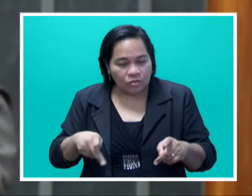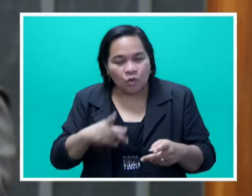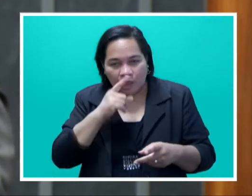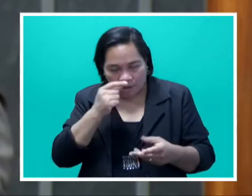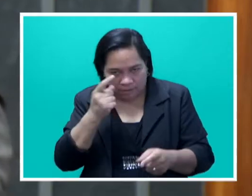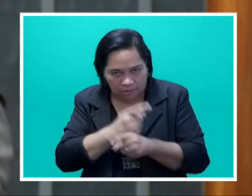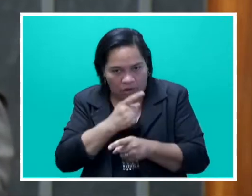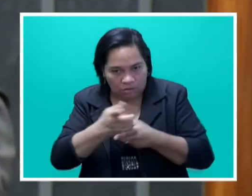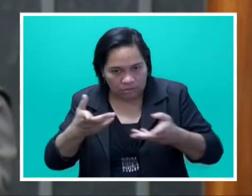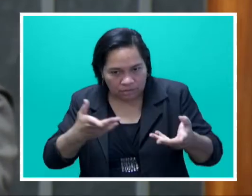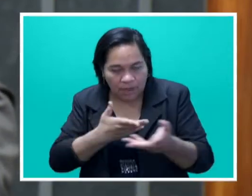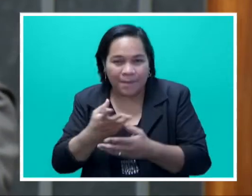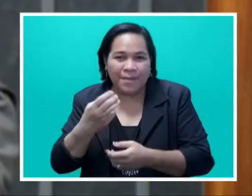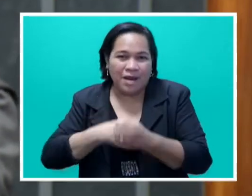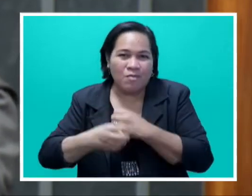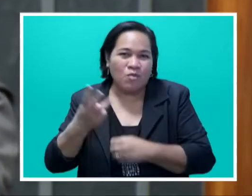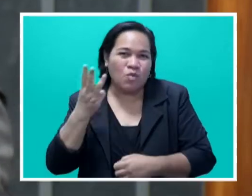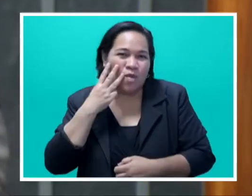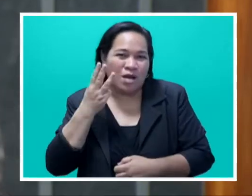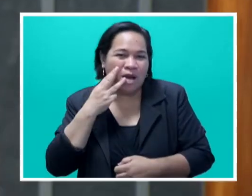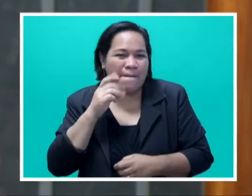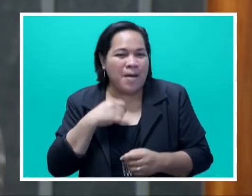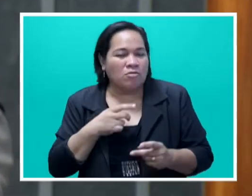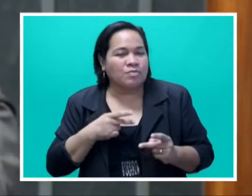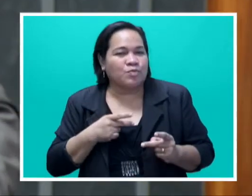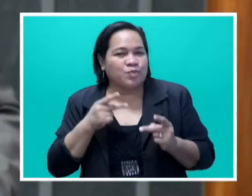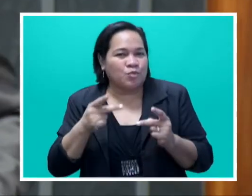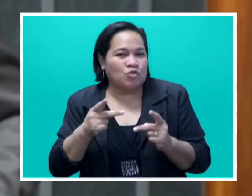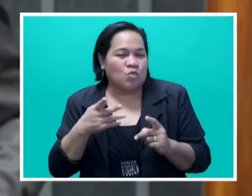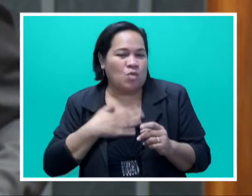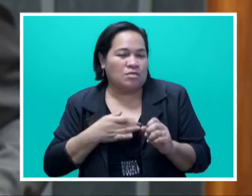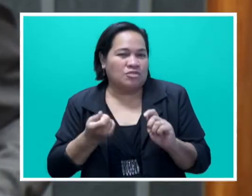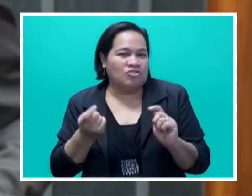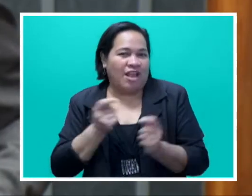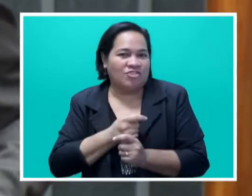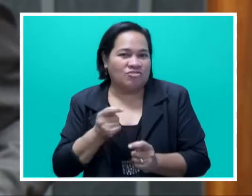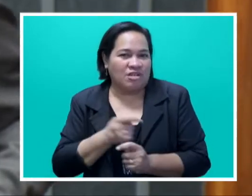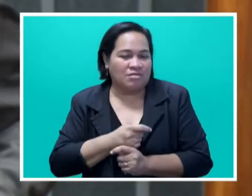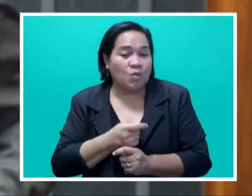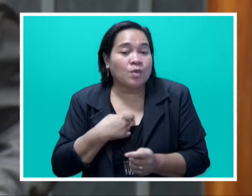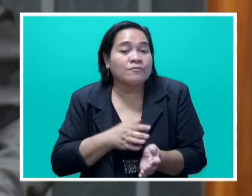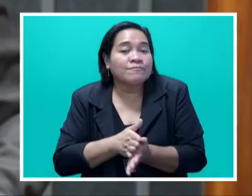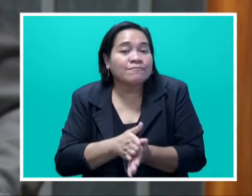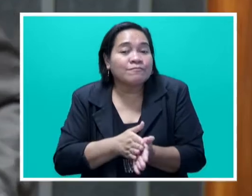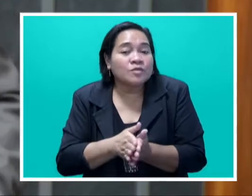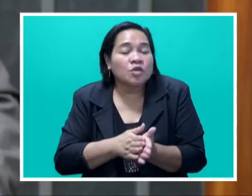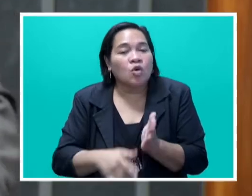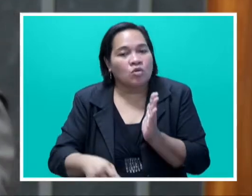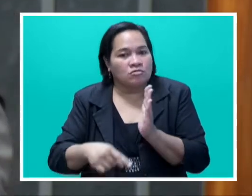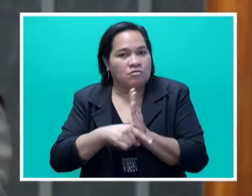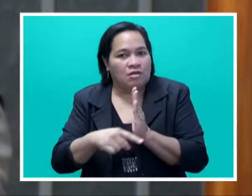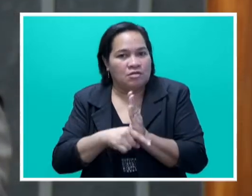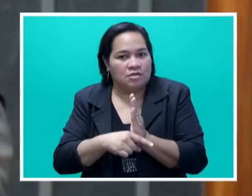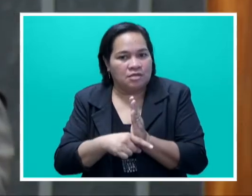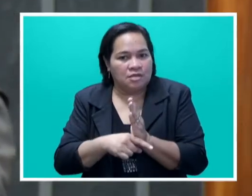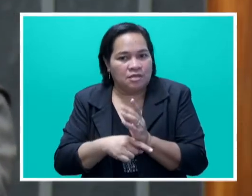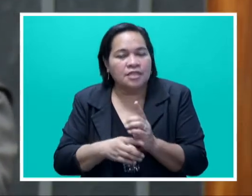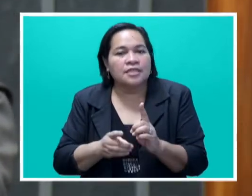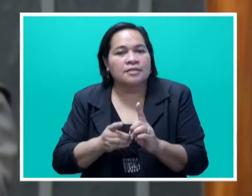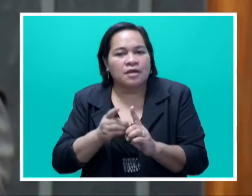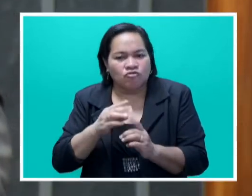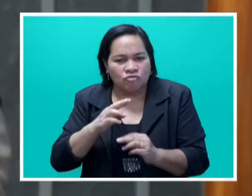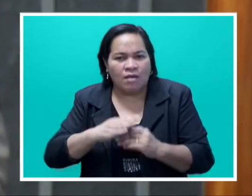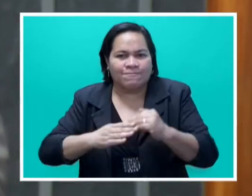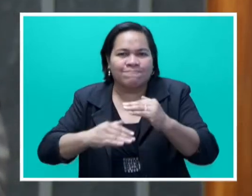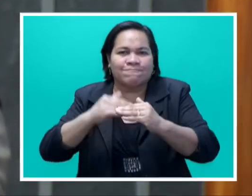be aware of the proposed changes. We look forward to constructive debate as we move Fiji